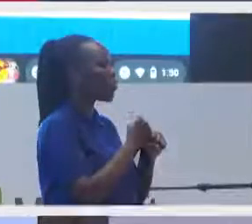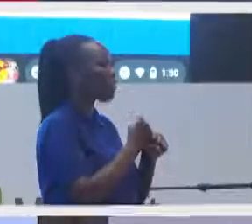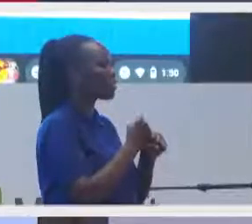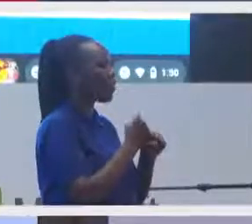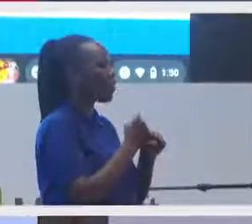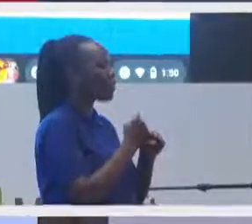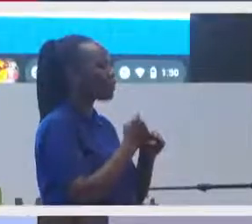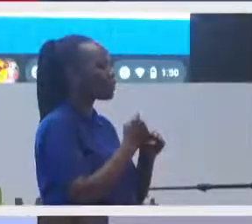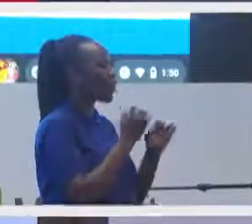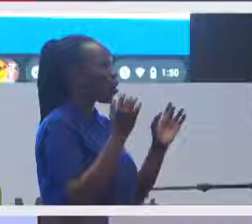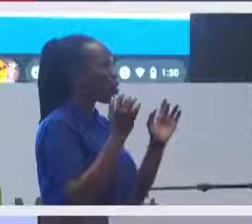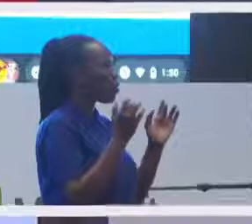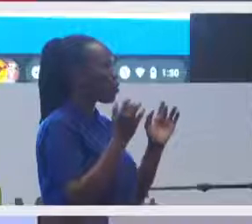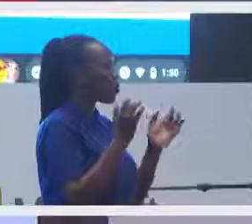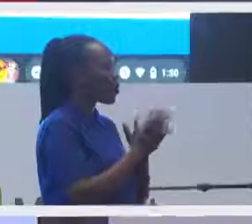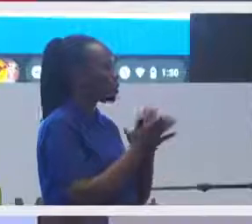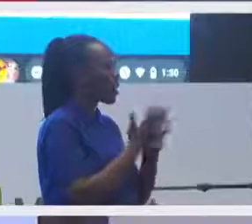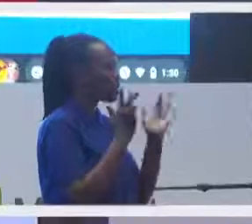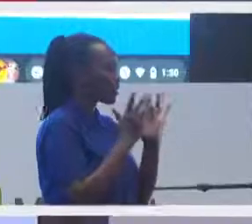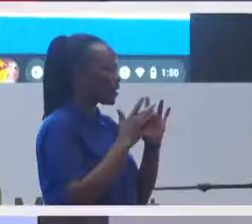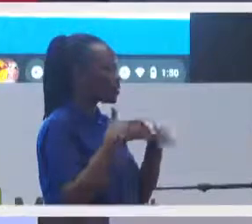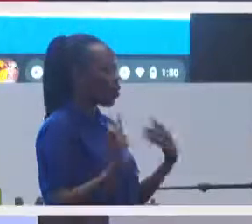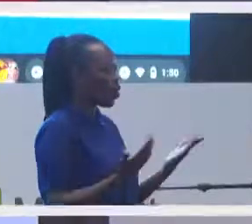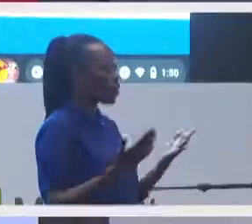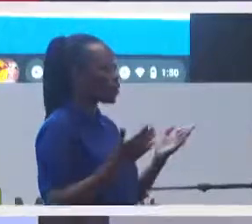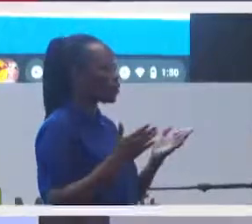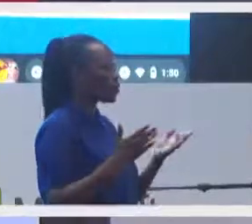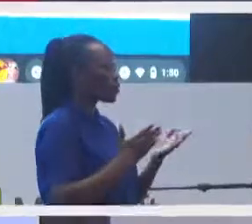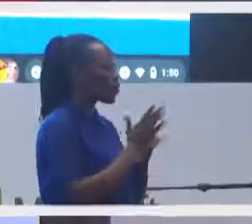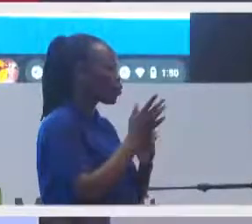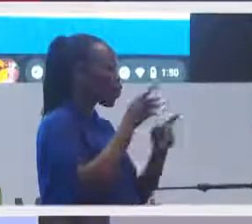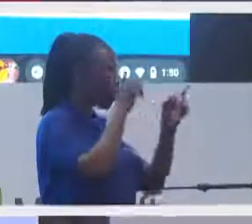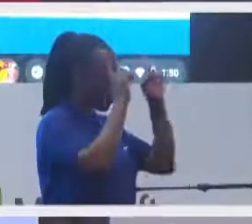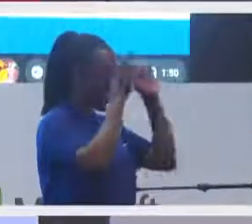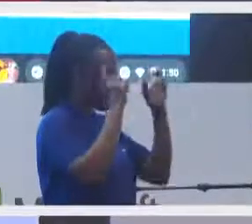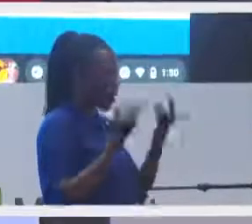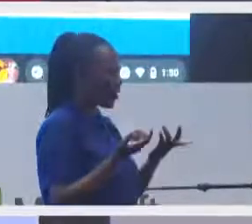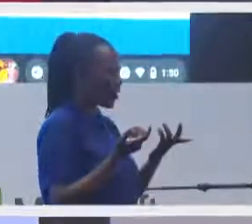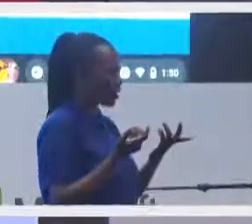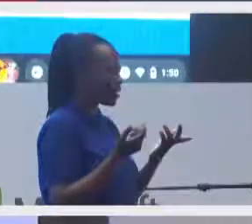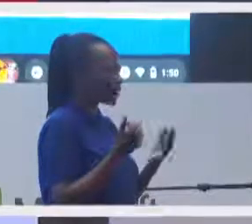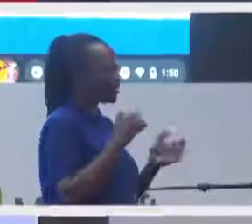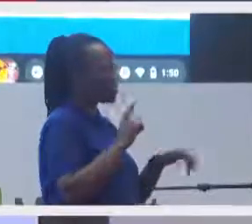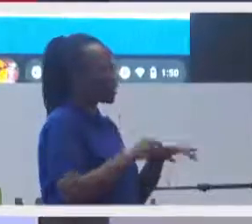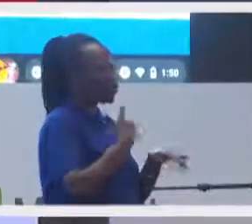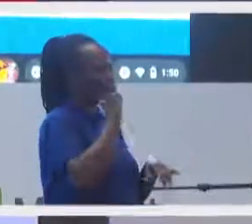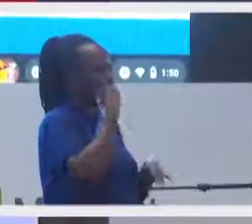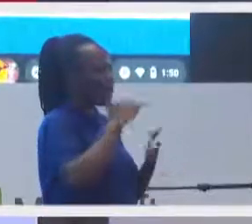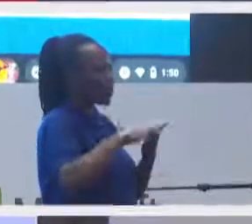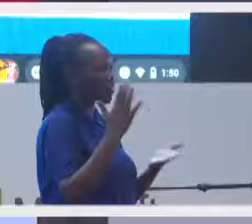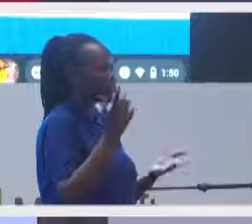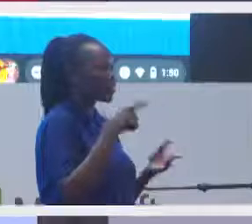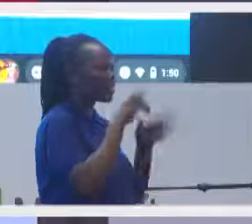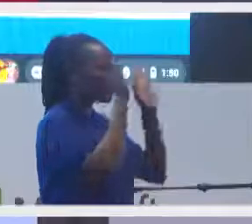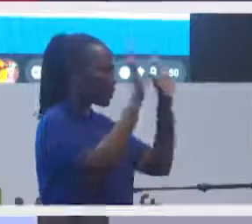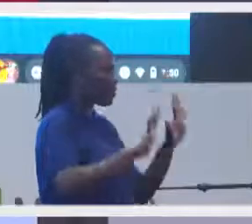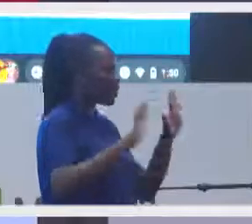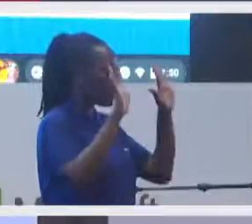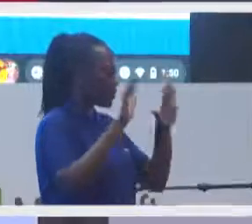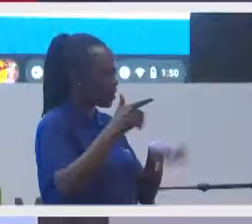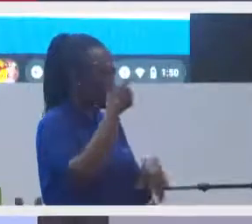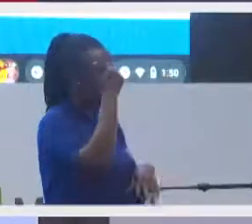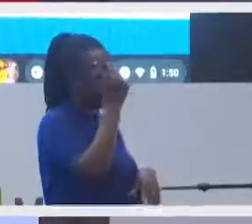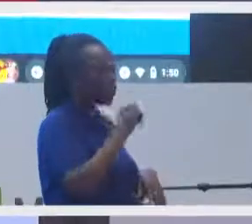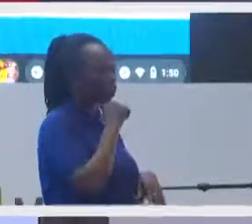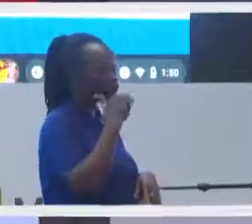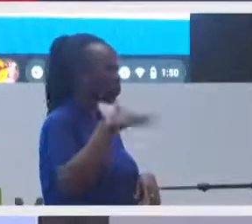offline for most of the content that it can identify and resolve on the phone. So, which is really important because not